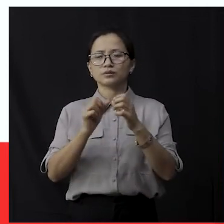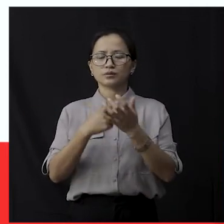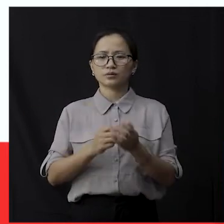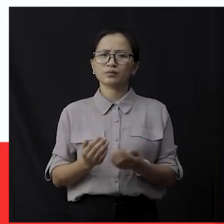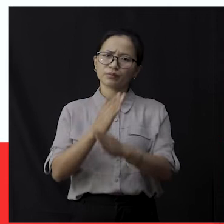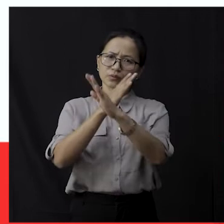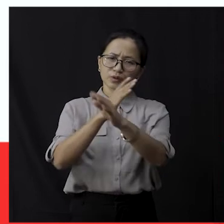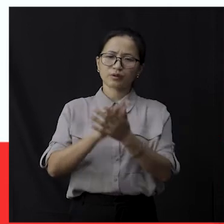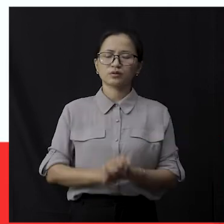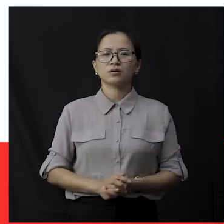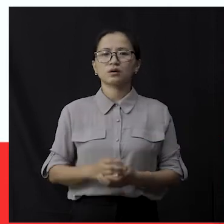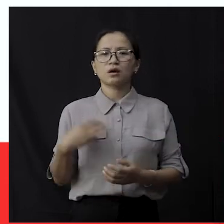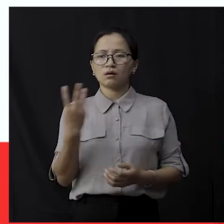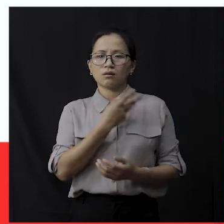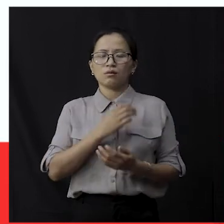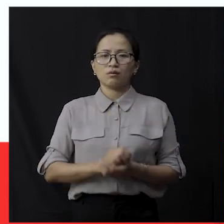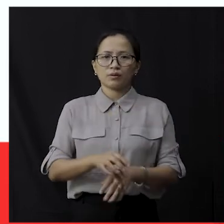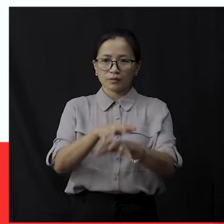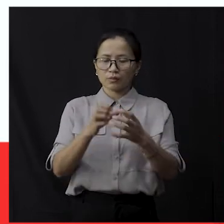protecting our wild animals,